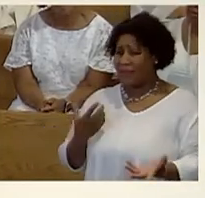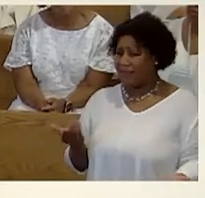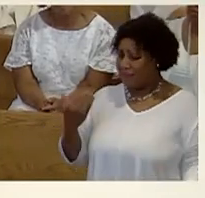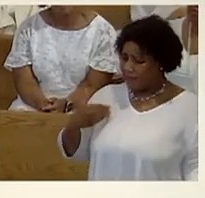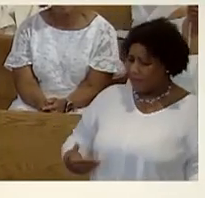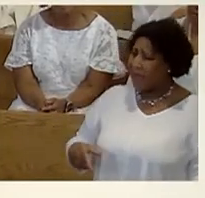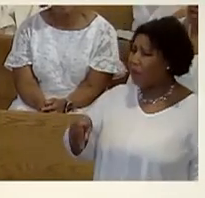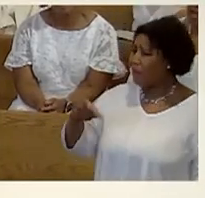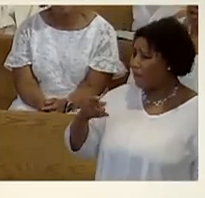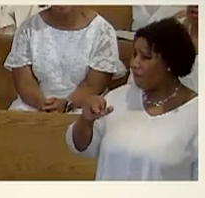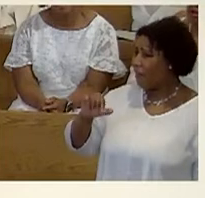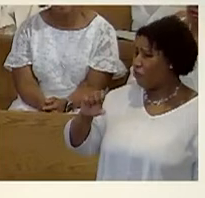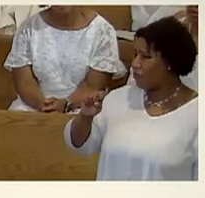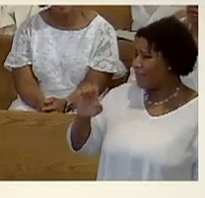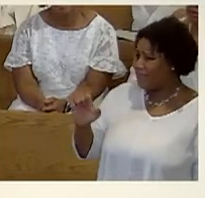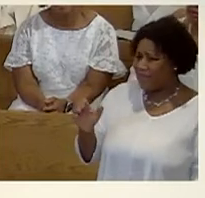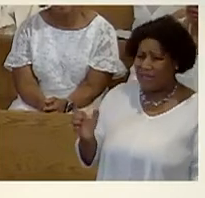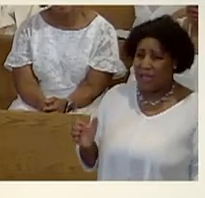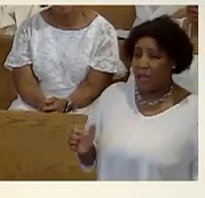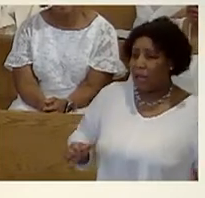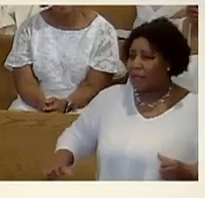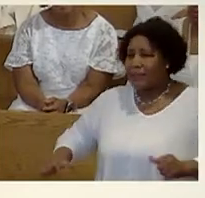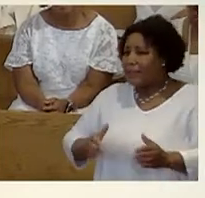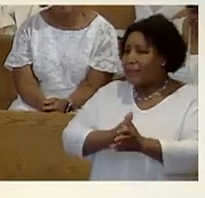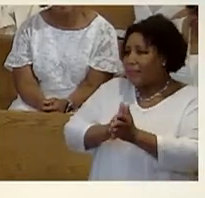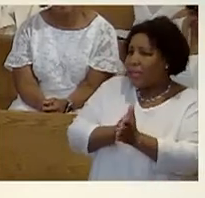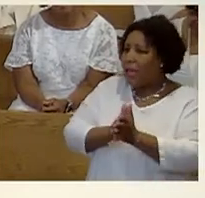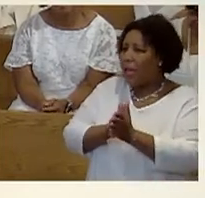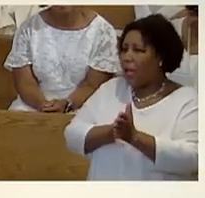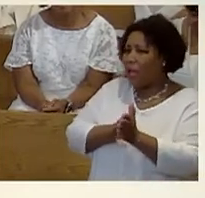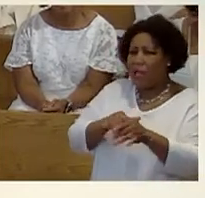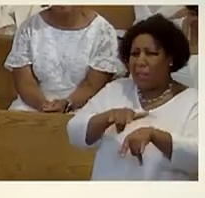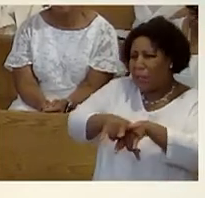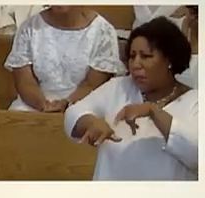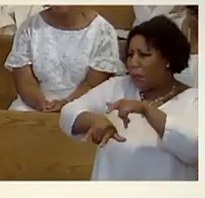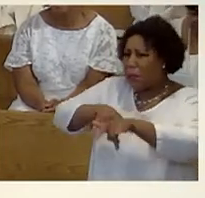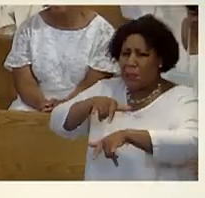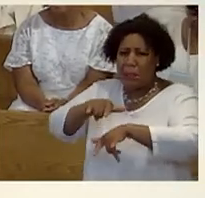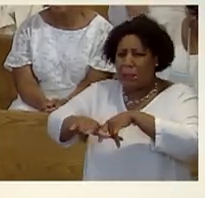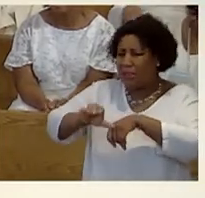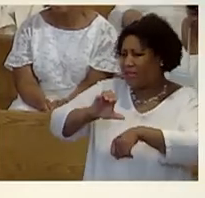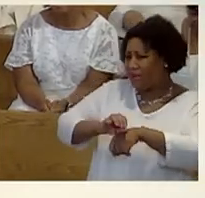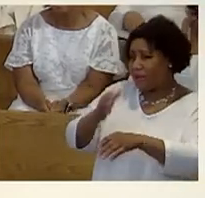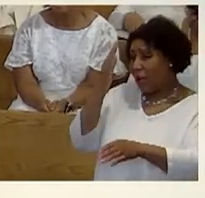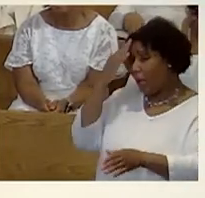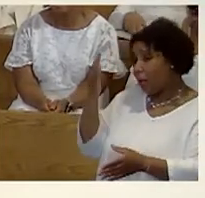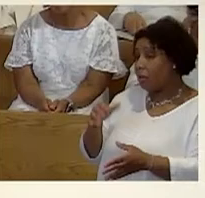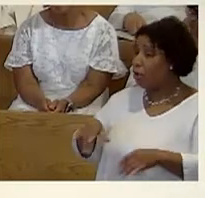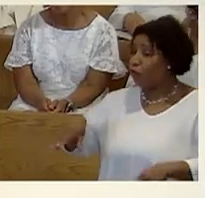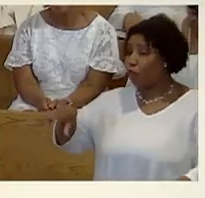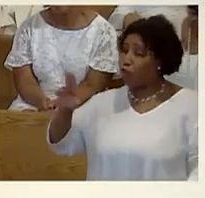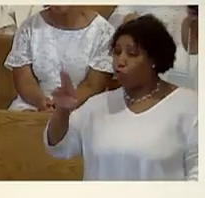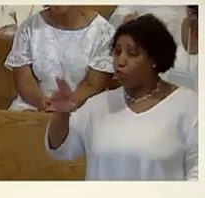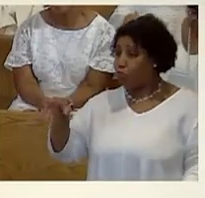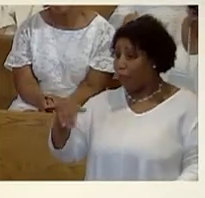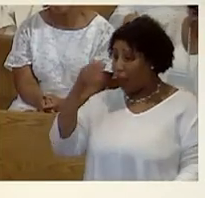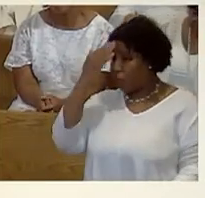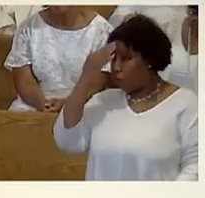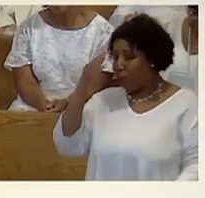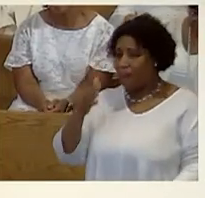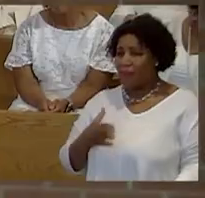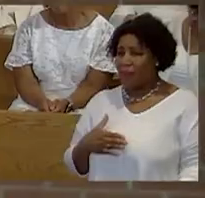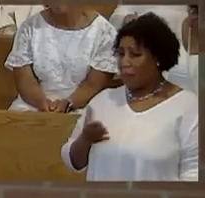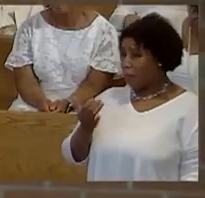was a Pharisee, and I had zeal, and I persecuted the church, and I knew what righteousness was by my faults.